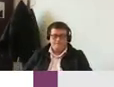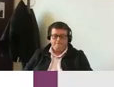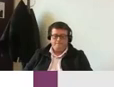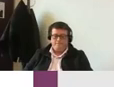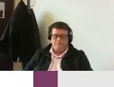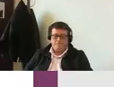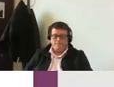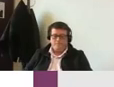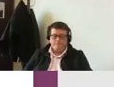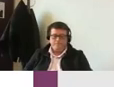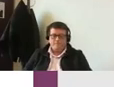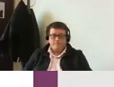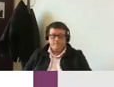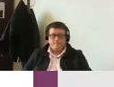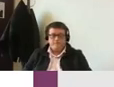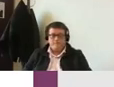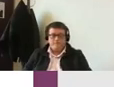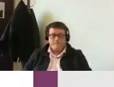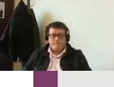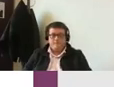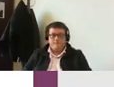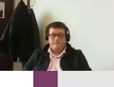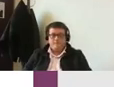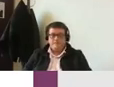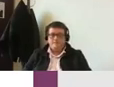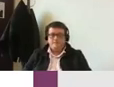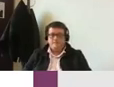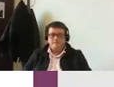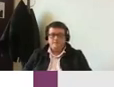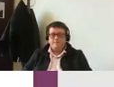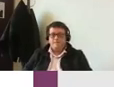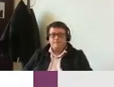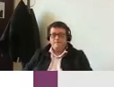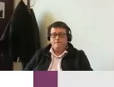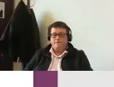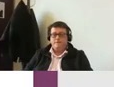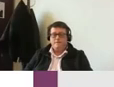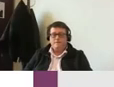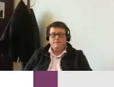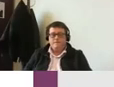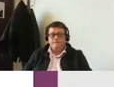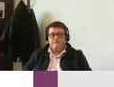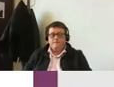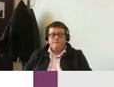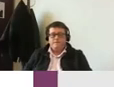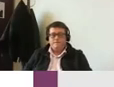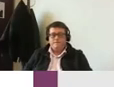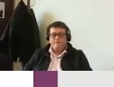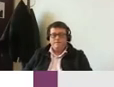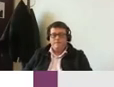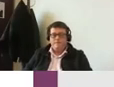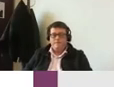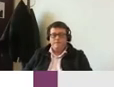as the Director of Seniors and Aging Division of the Department of Children, Seniors and Social Development, as well as Acting